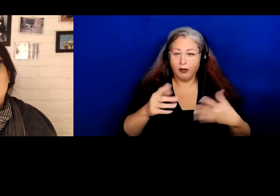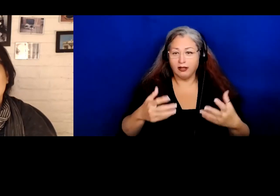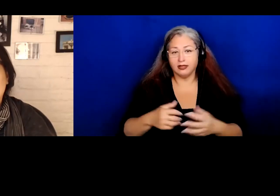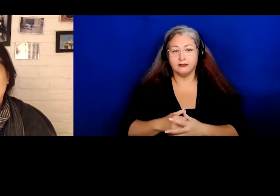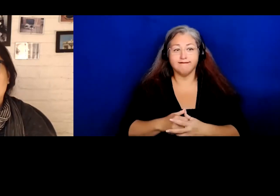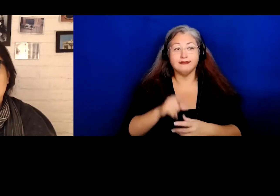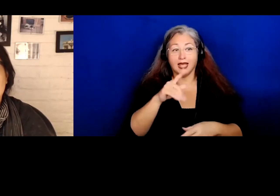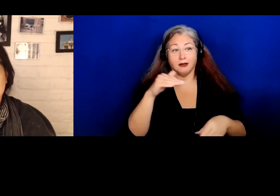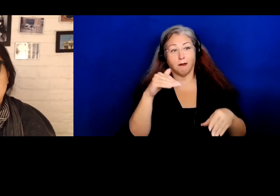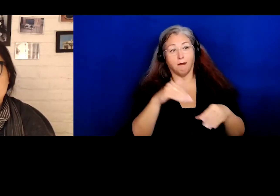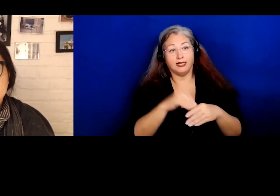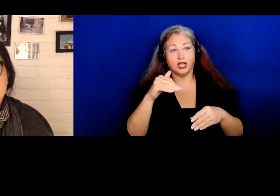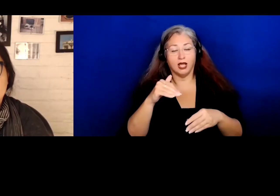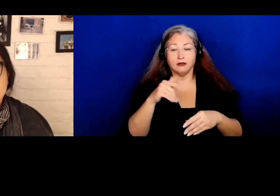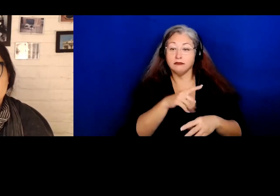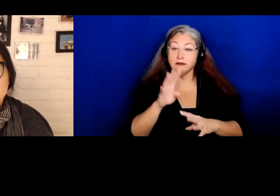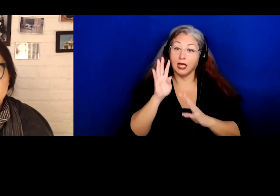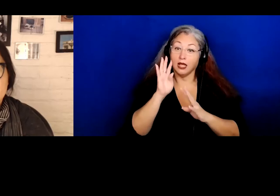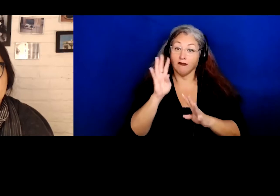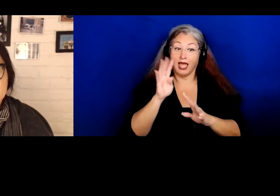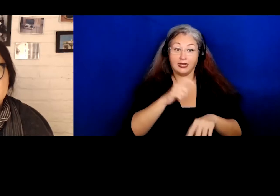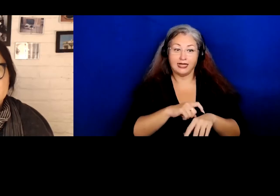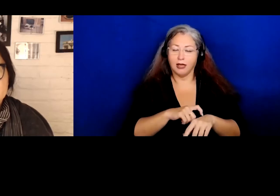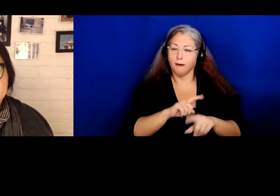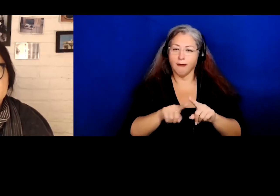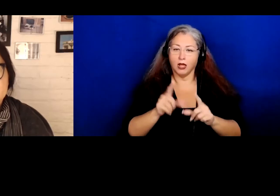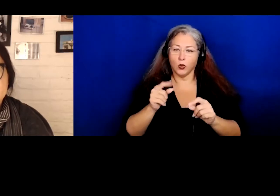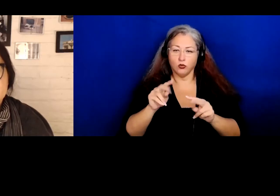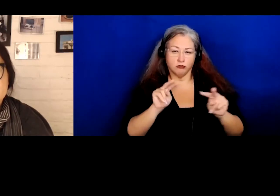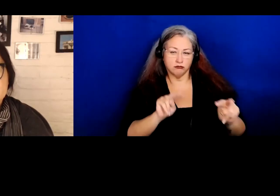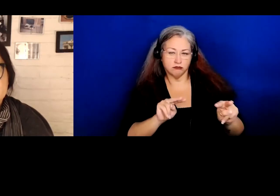The punch clock didn't invent time, but its surveillance.